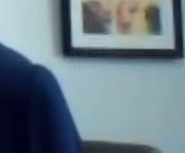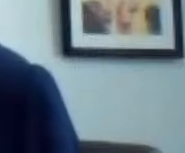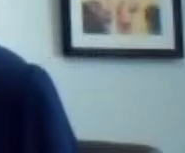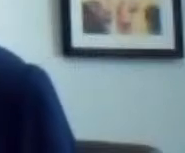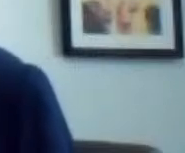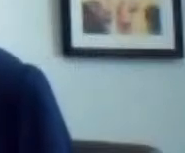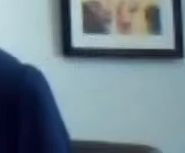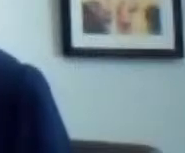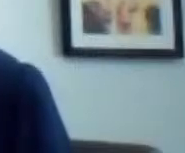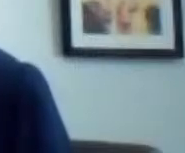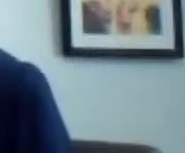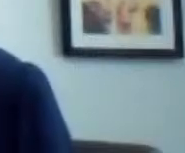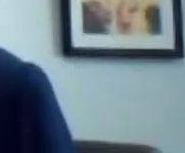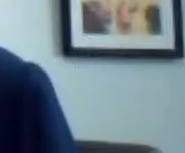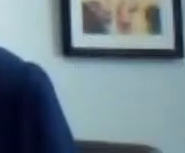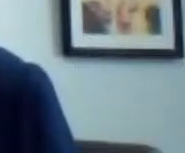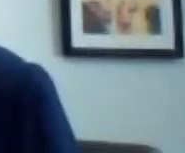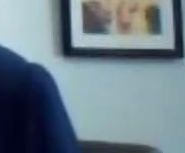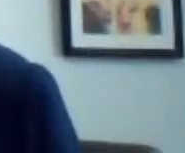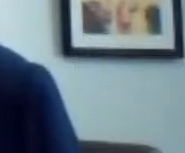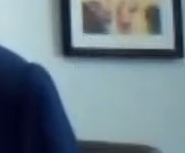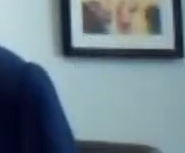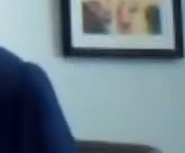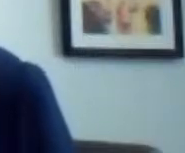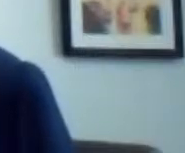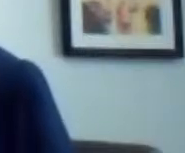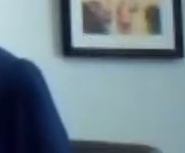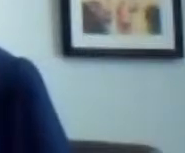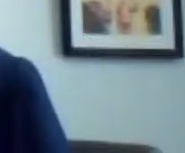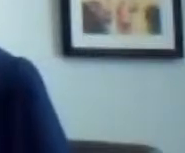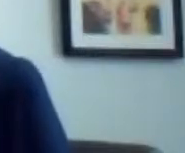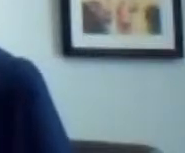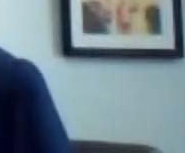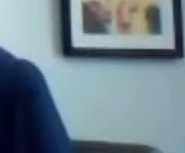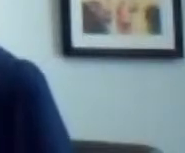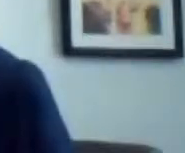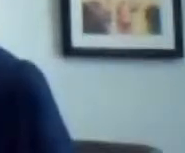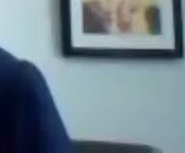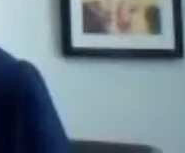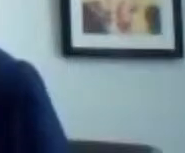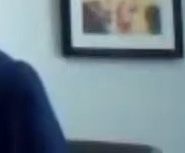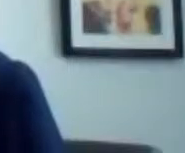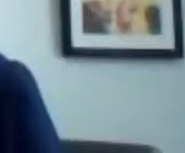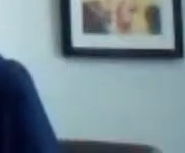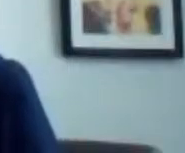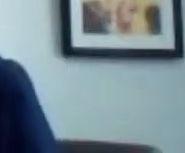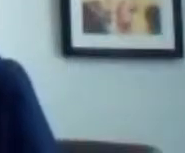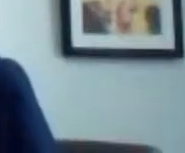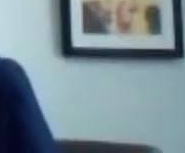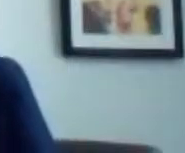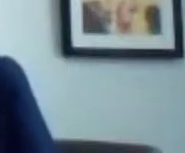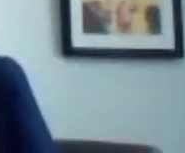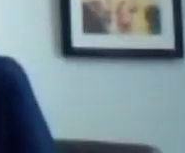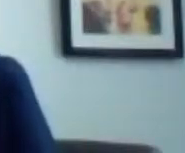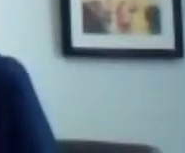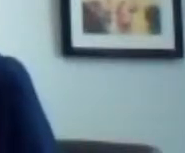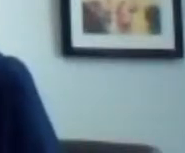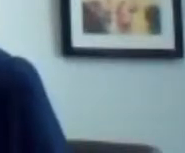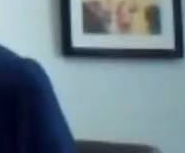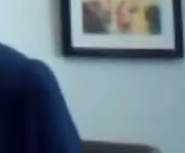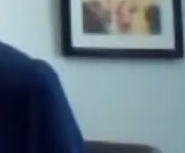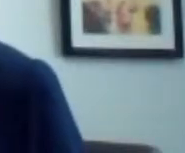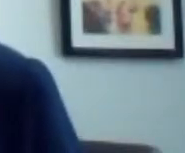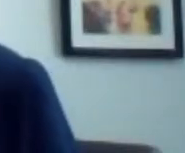for all of us. And everyone is anxious and eager to hear him today. Also,